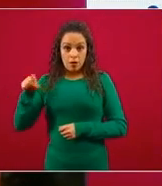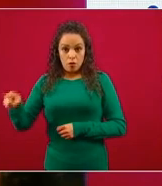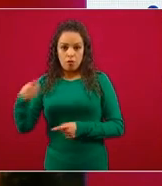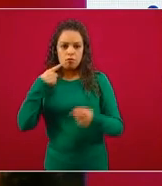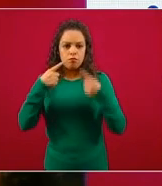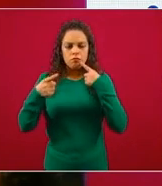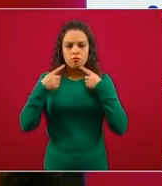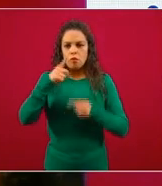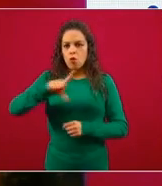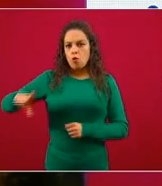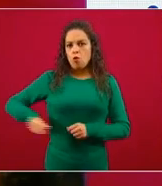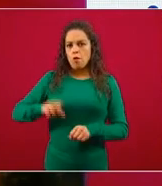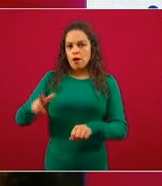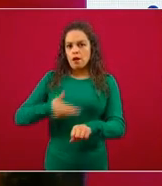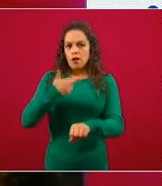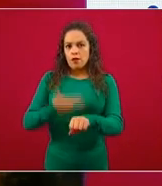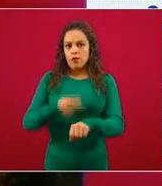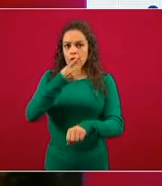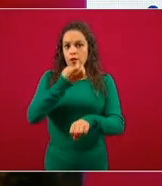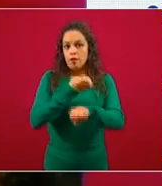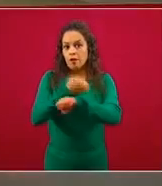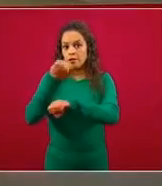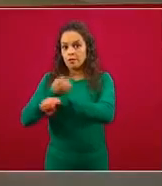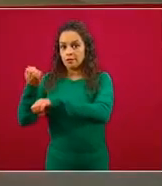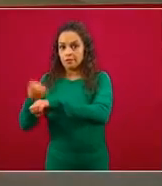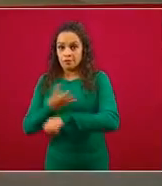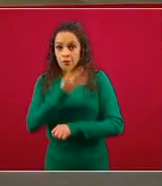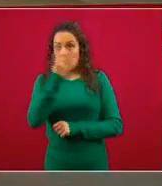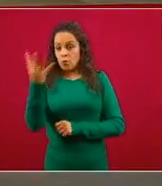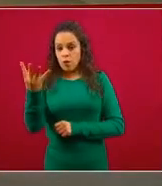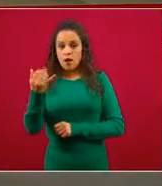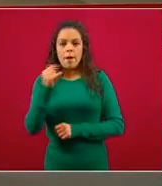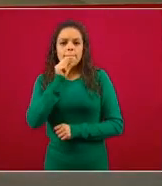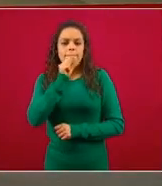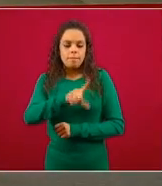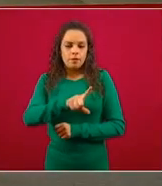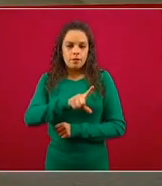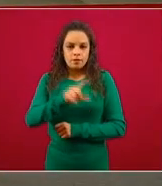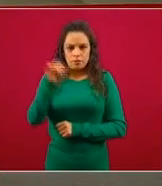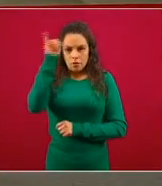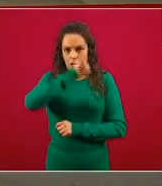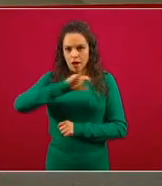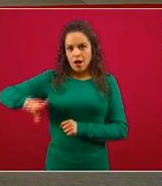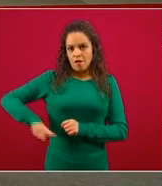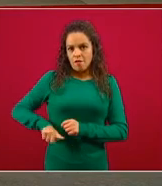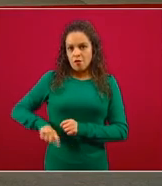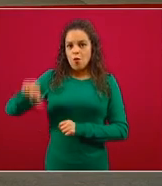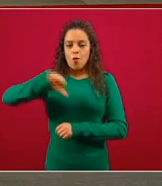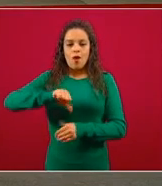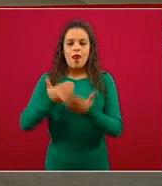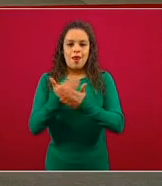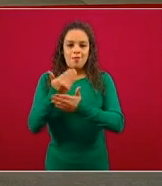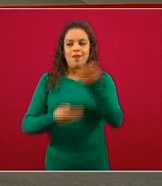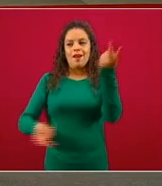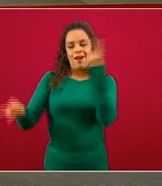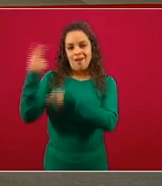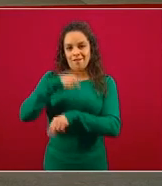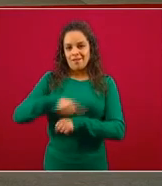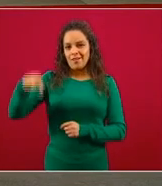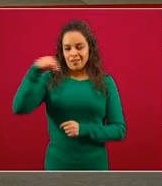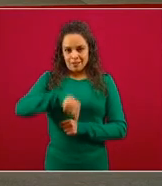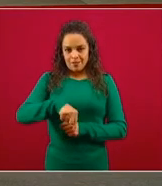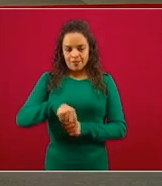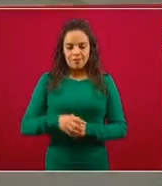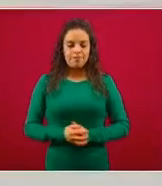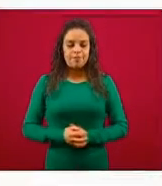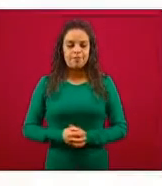areas, including Mr. President, who talked to 4 different governors, and with the governor of Mexico